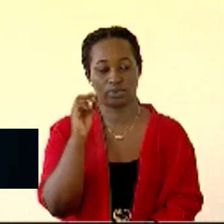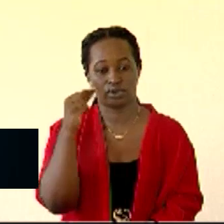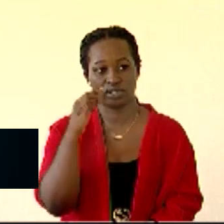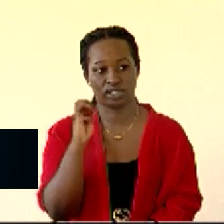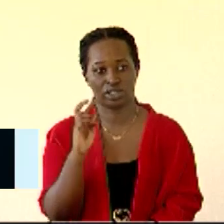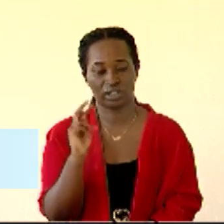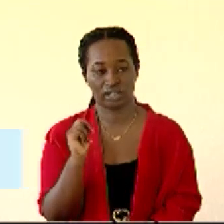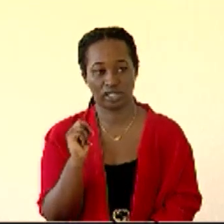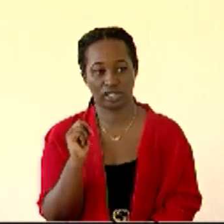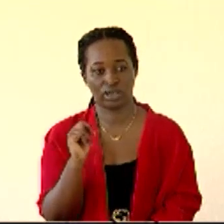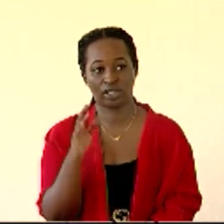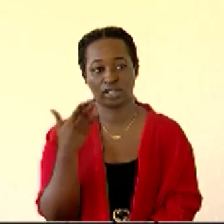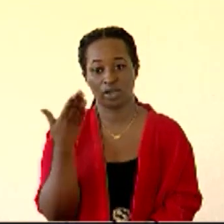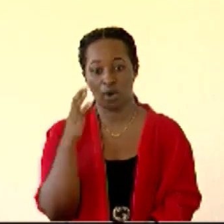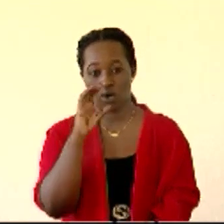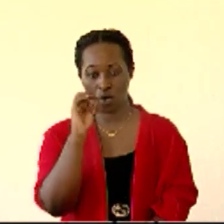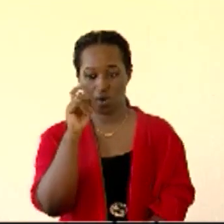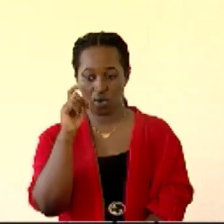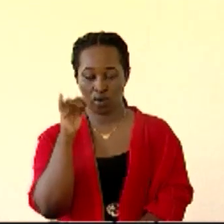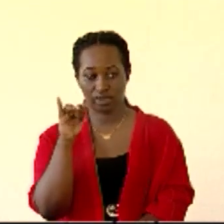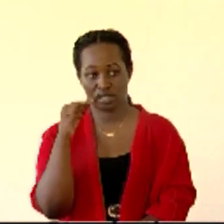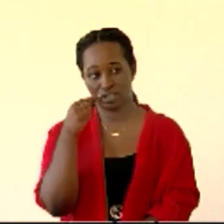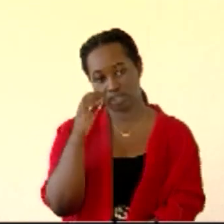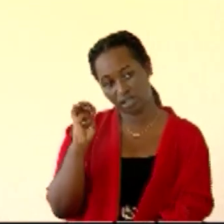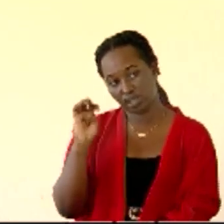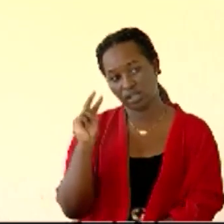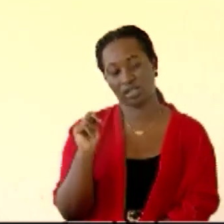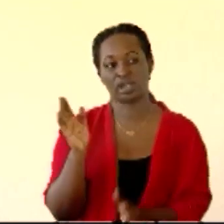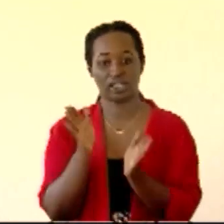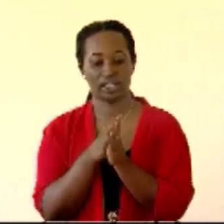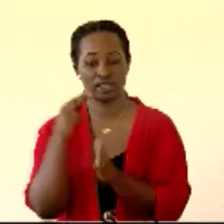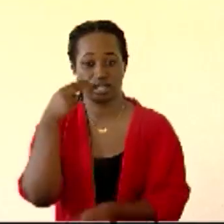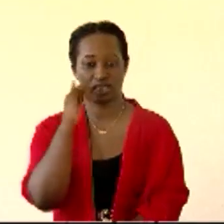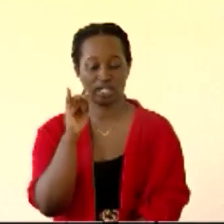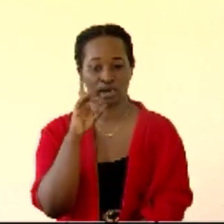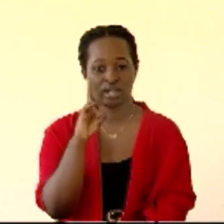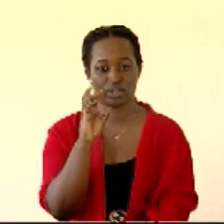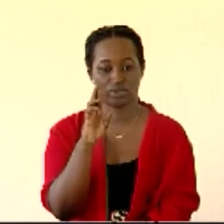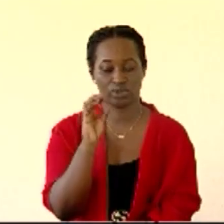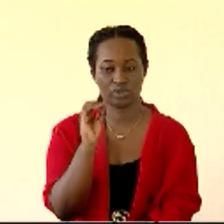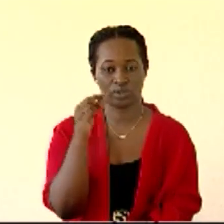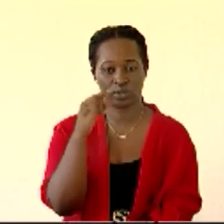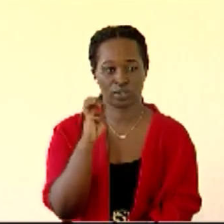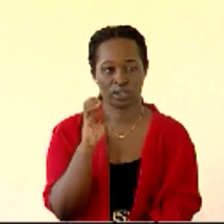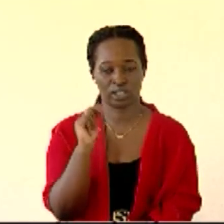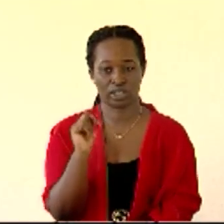the oxygen here and the hydrogen here will combine together.